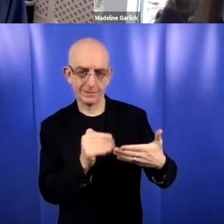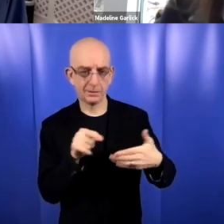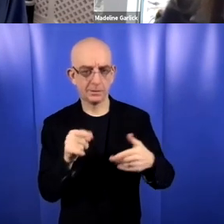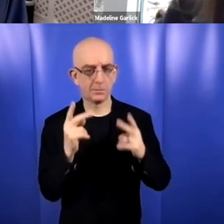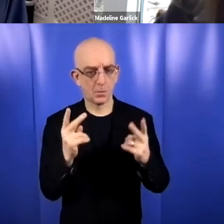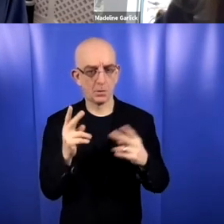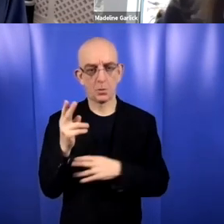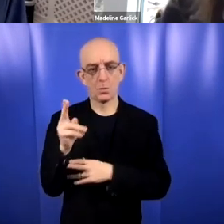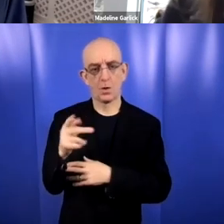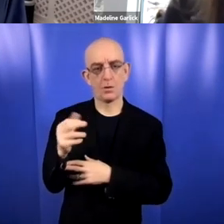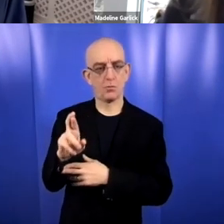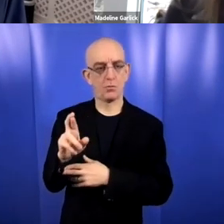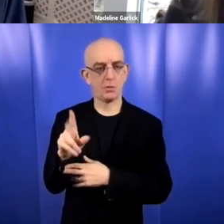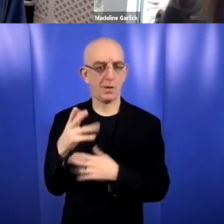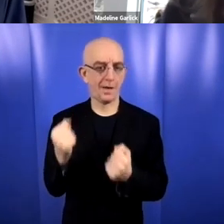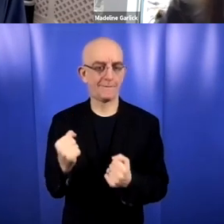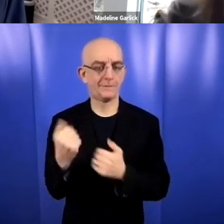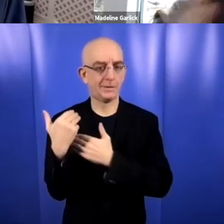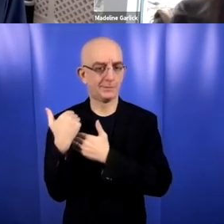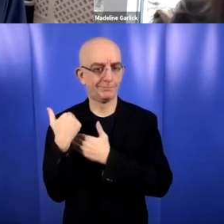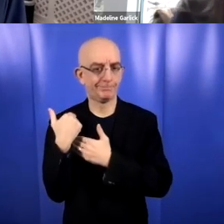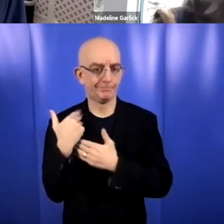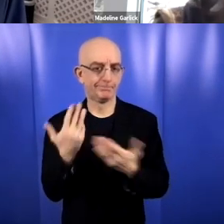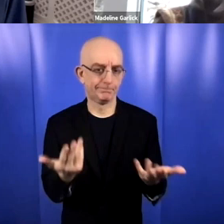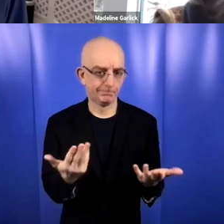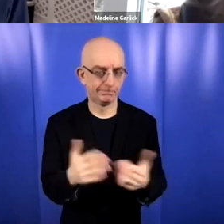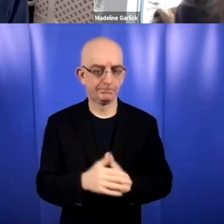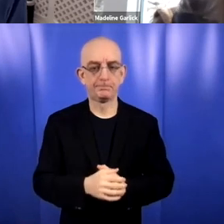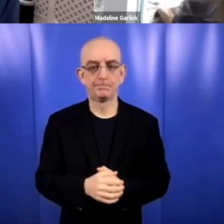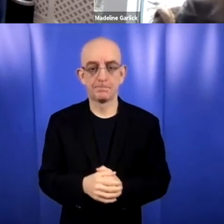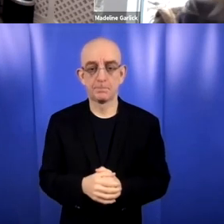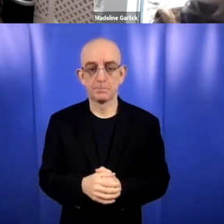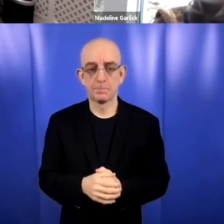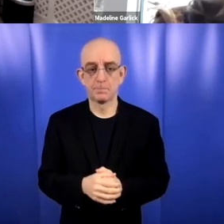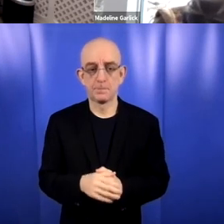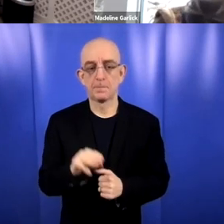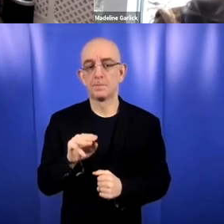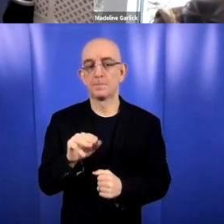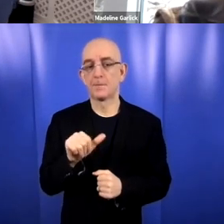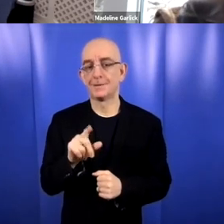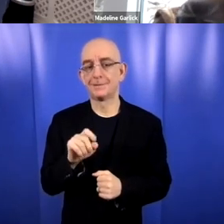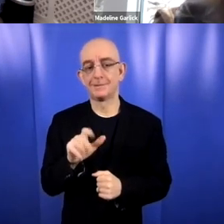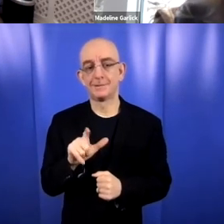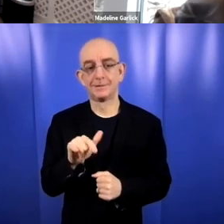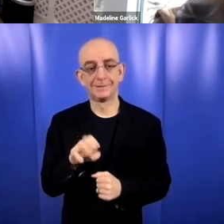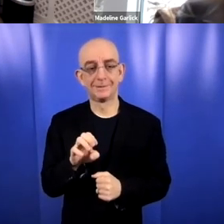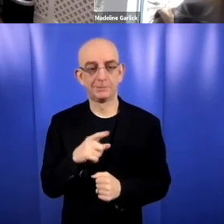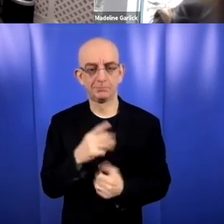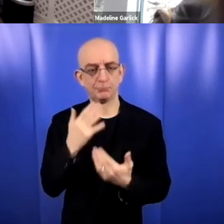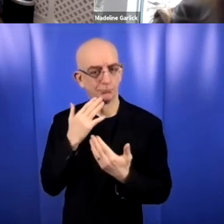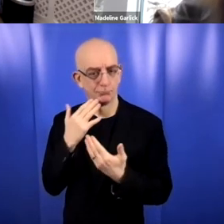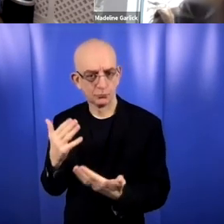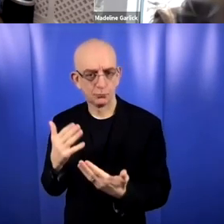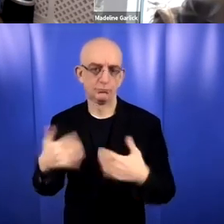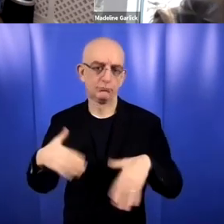engage in prevention must be seen really as part of the wider responsibilities and activities of the UN system as a whole, as well,